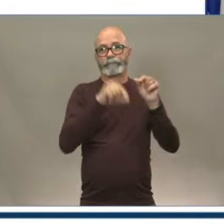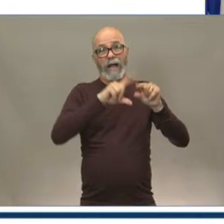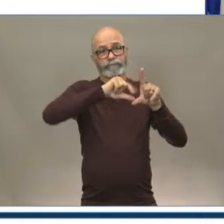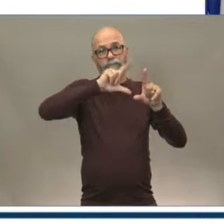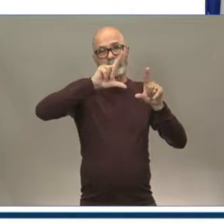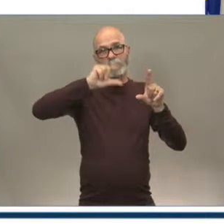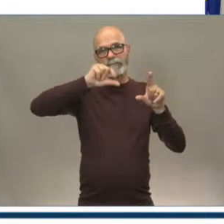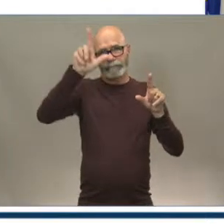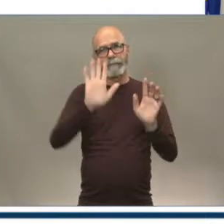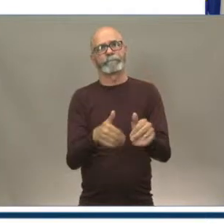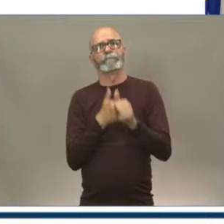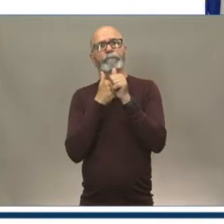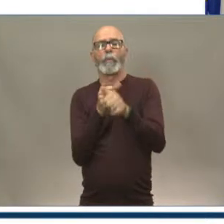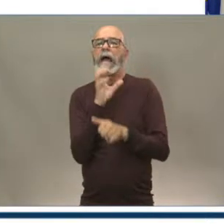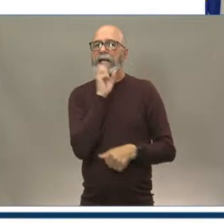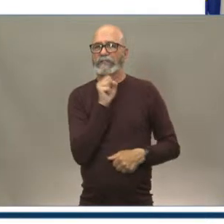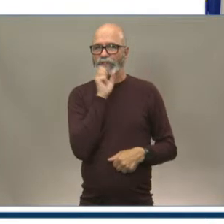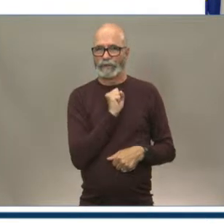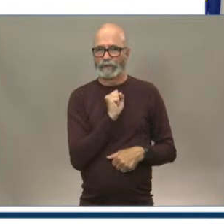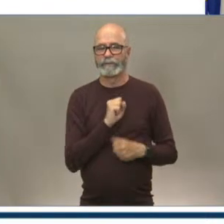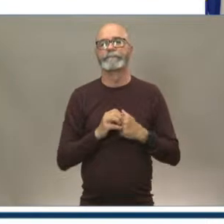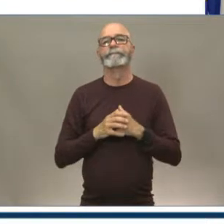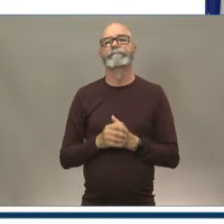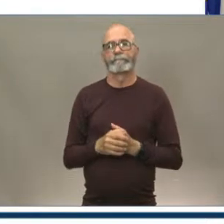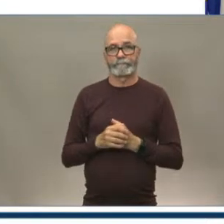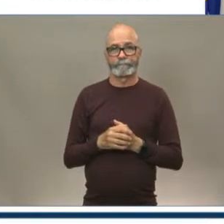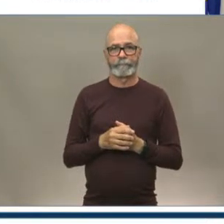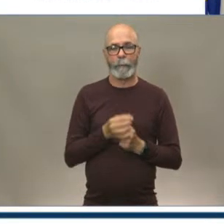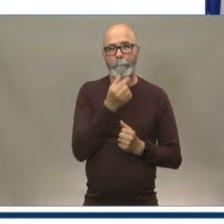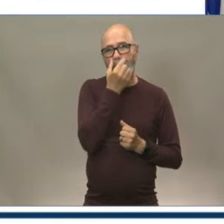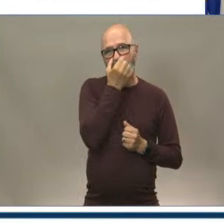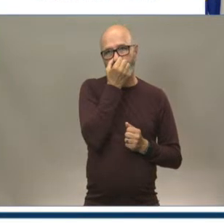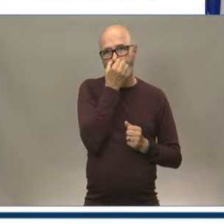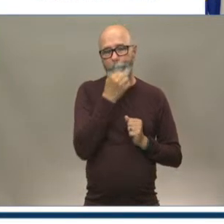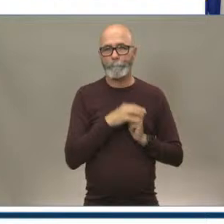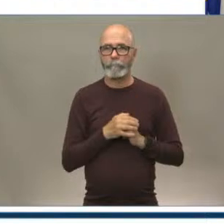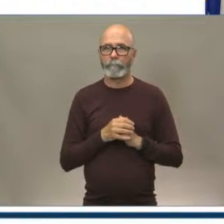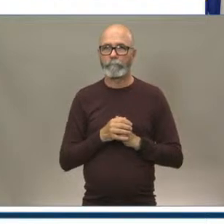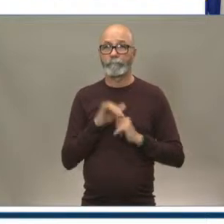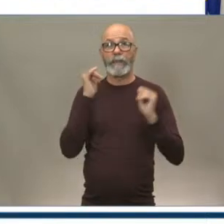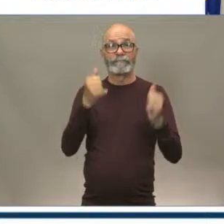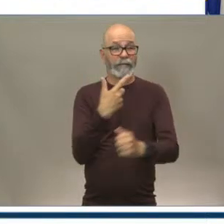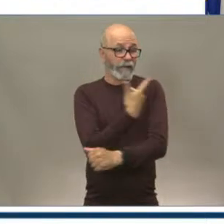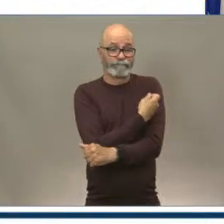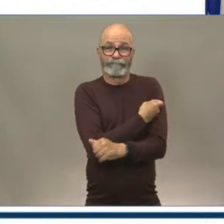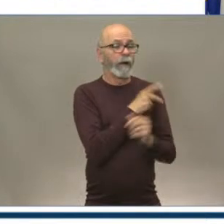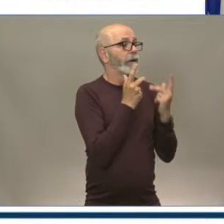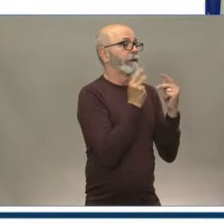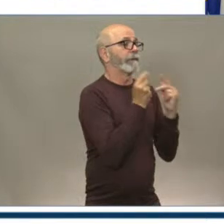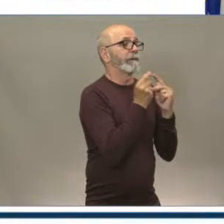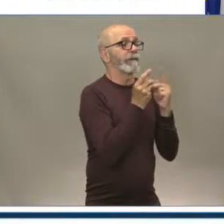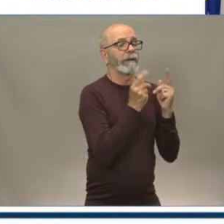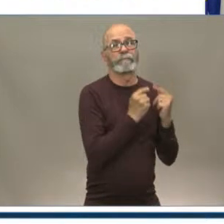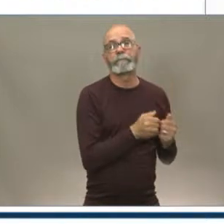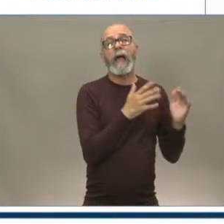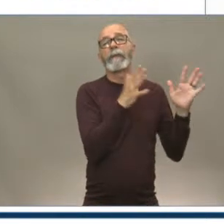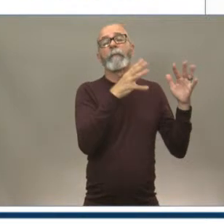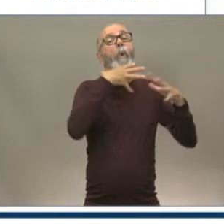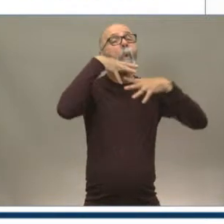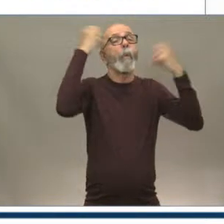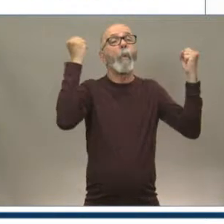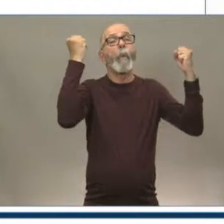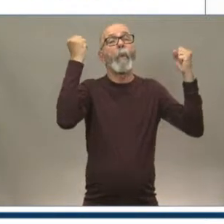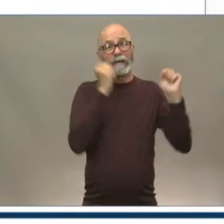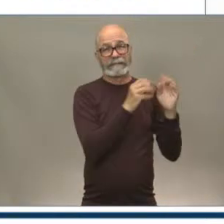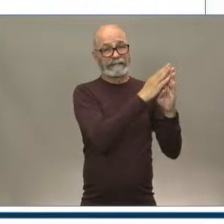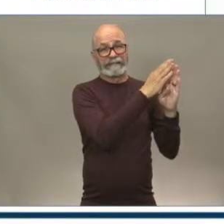group. And so what we see is we've had great vaccine uptake so far. Older Nova Scotians are leading